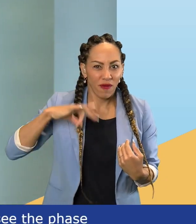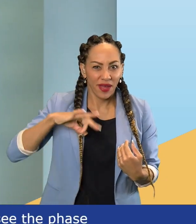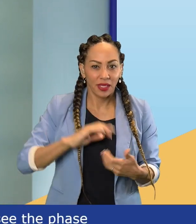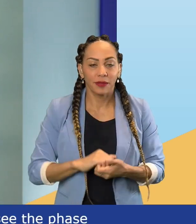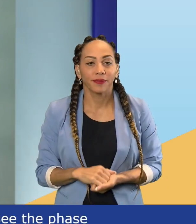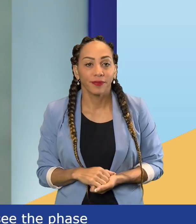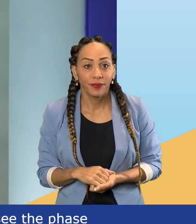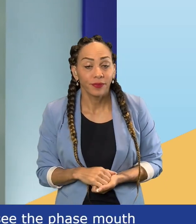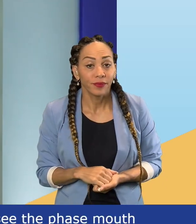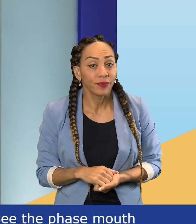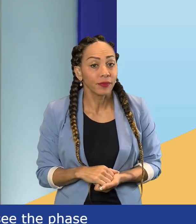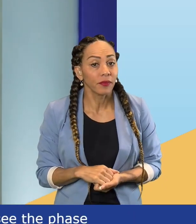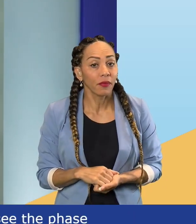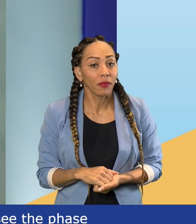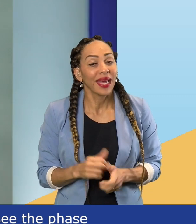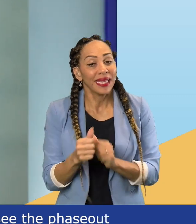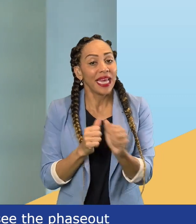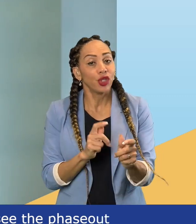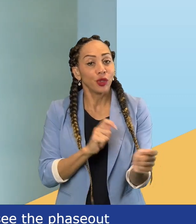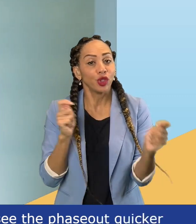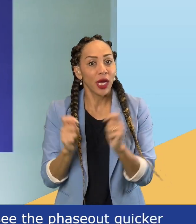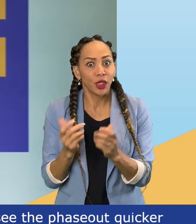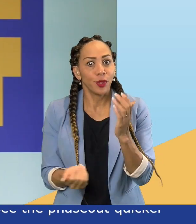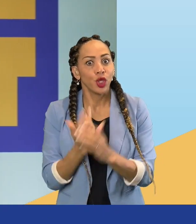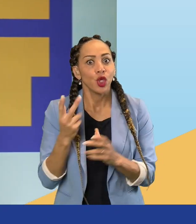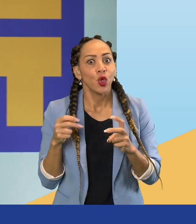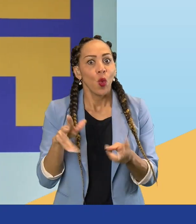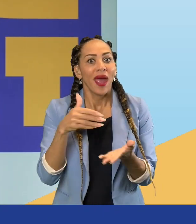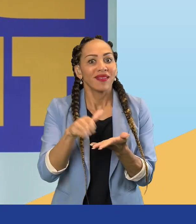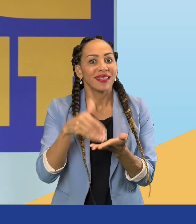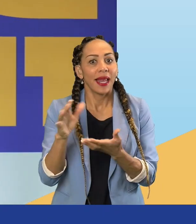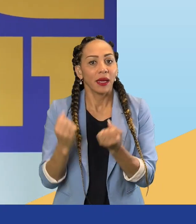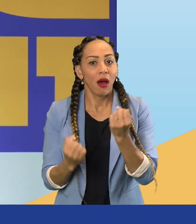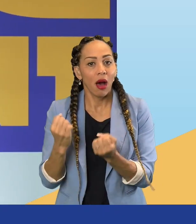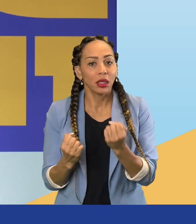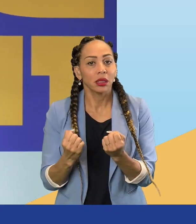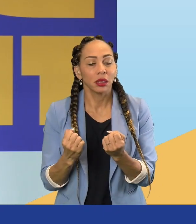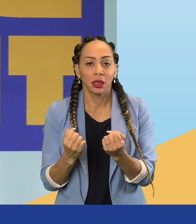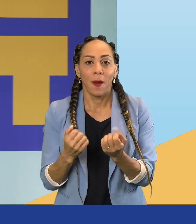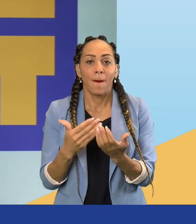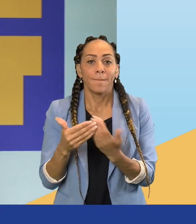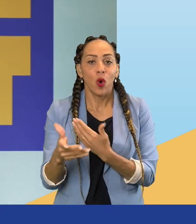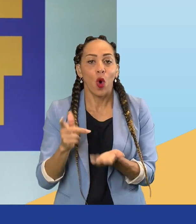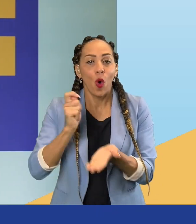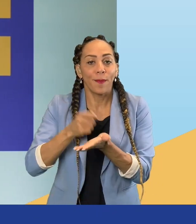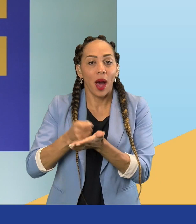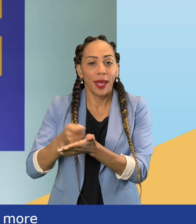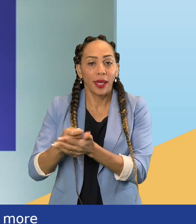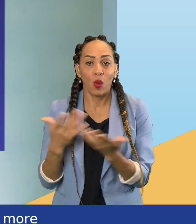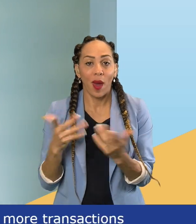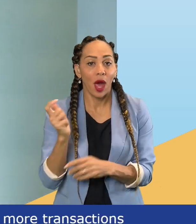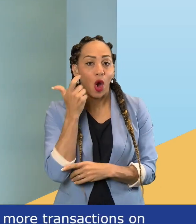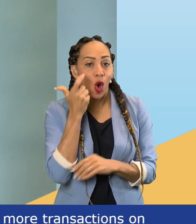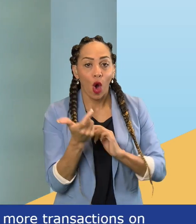and for us, new ways of buying cars. I think we'll see more transactions on mobile phones. I think we'll see online selling, a bit like